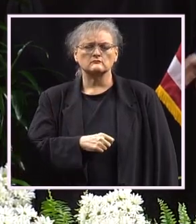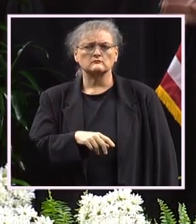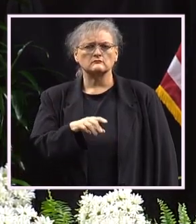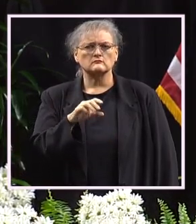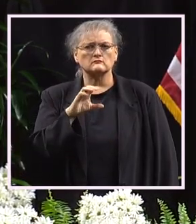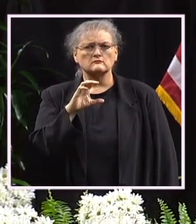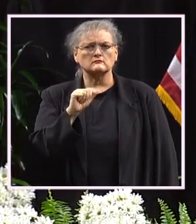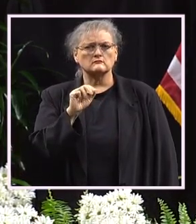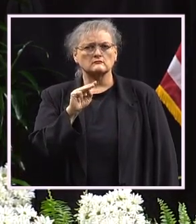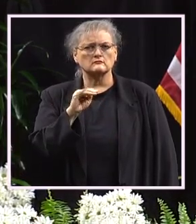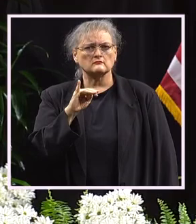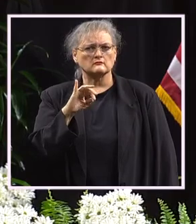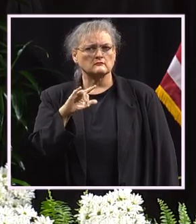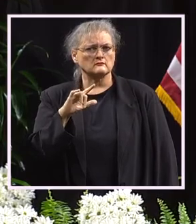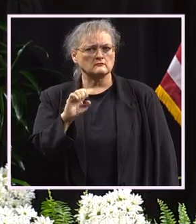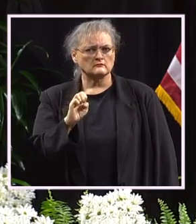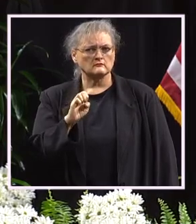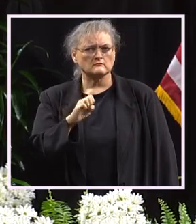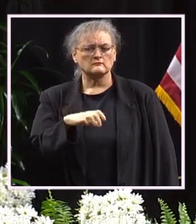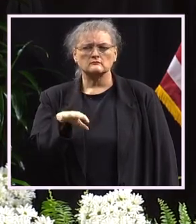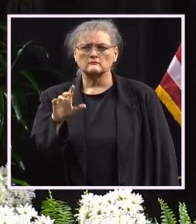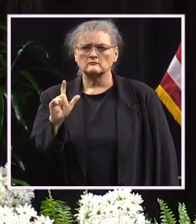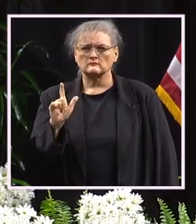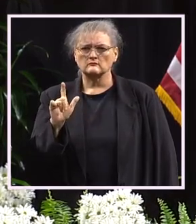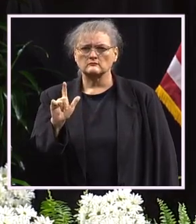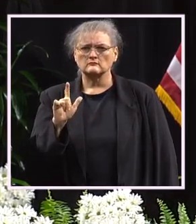Camille Inez Evelyn Love.